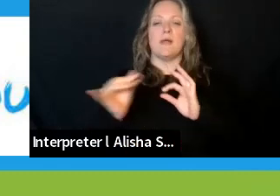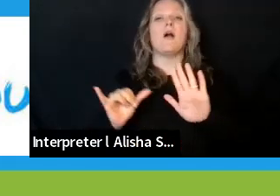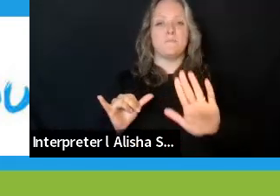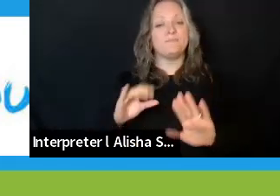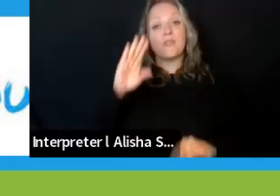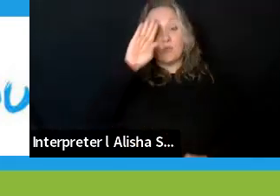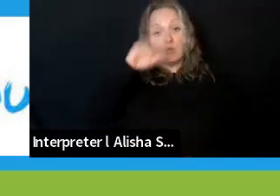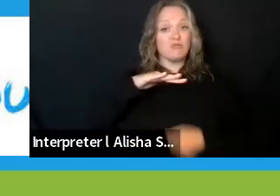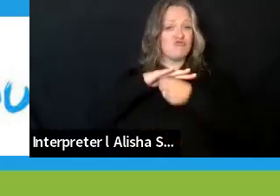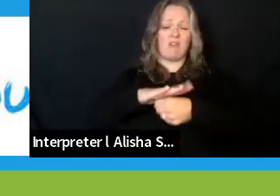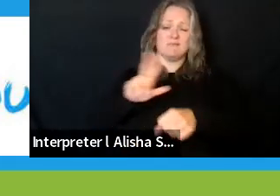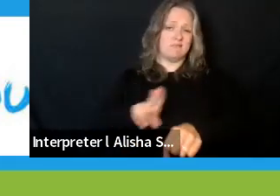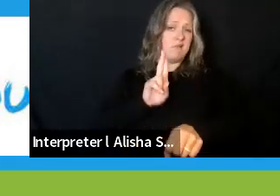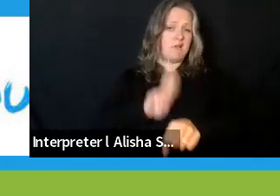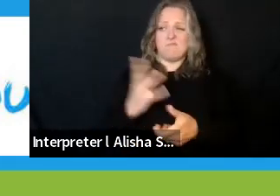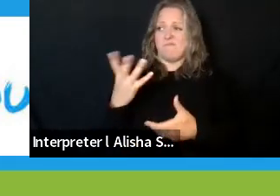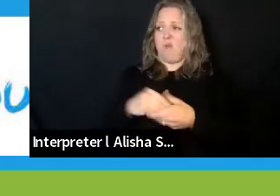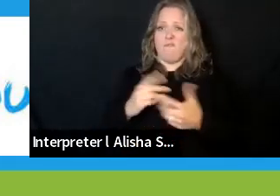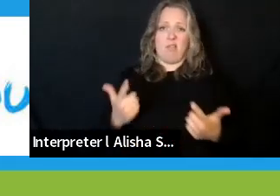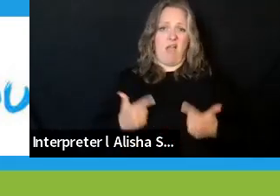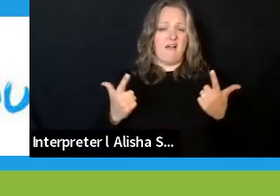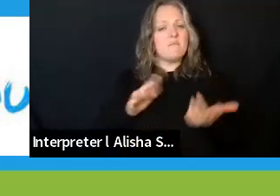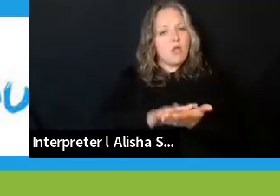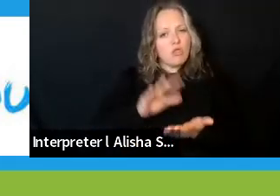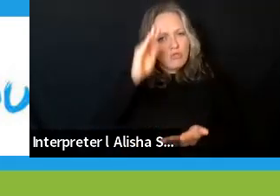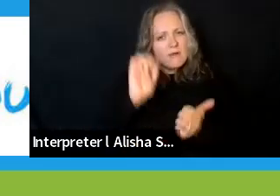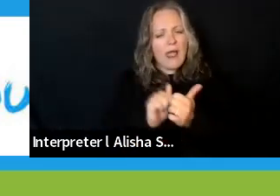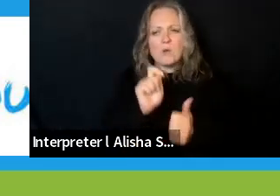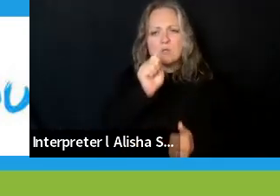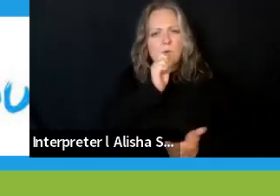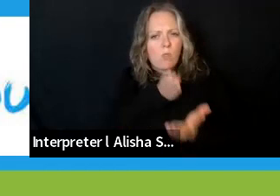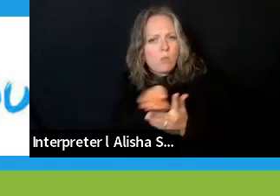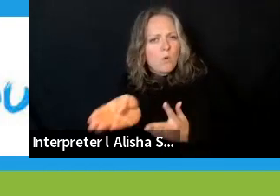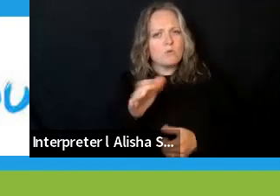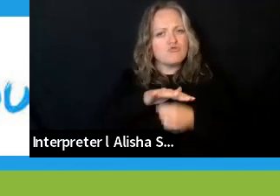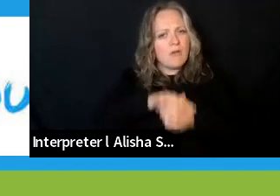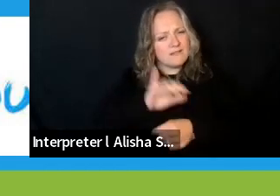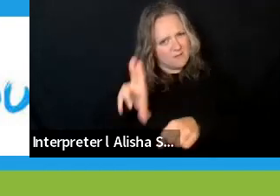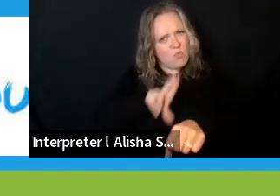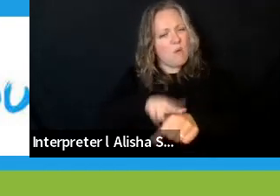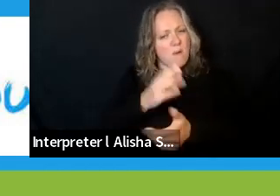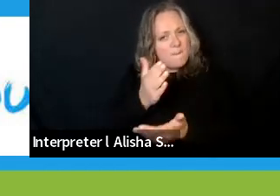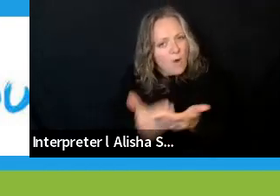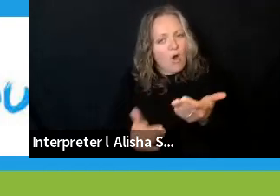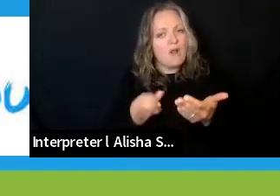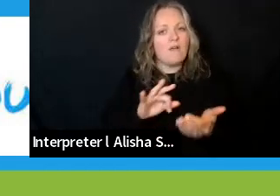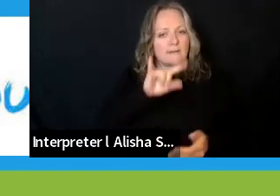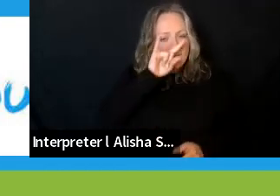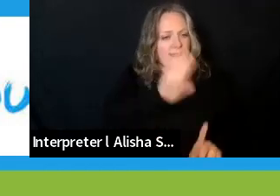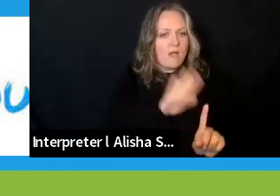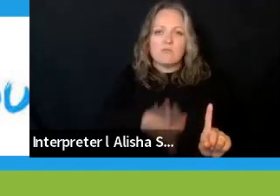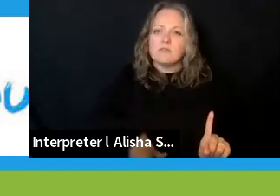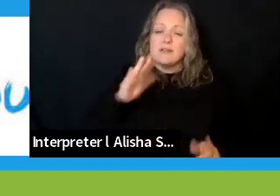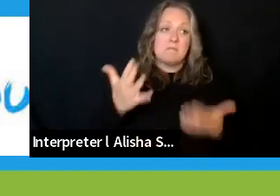stress is a part of life. Learning how to cope with stress is an important part of a child's healthy development, whether it's the stress of meeting